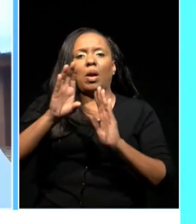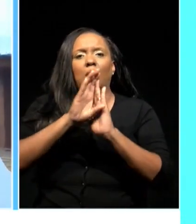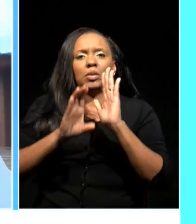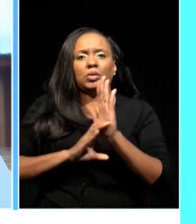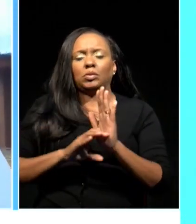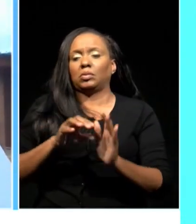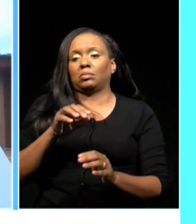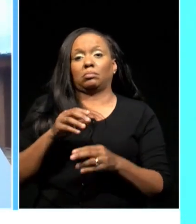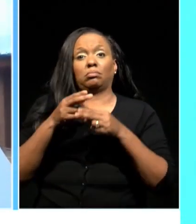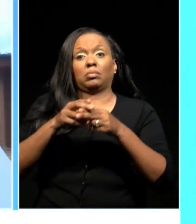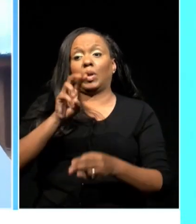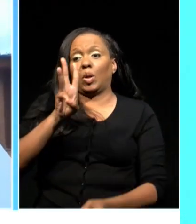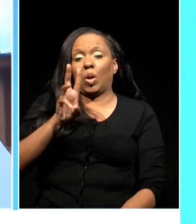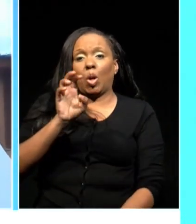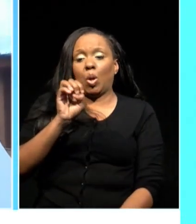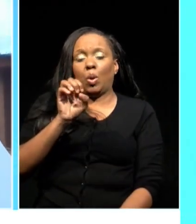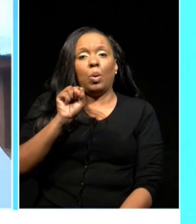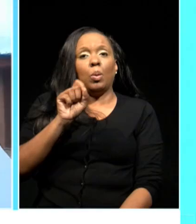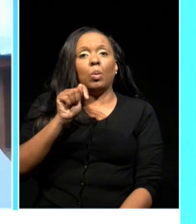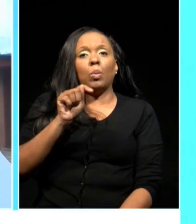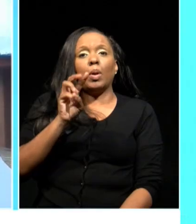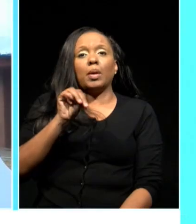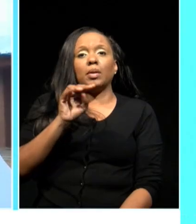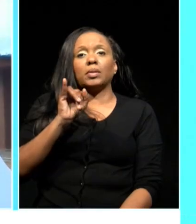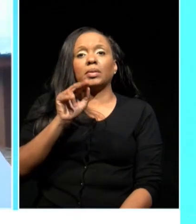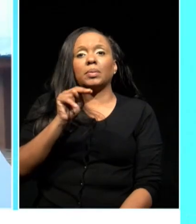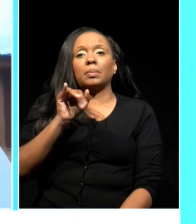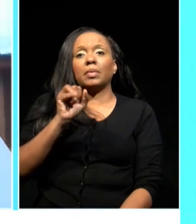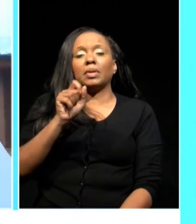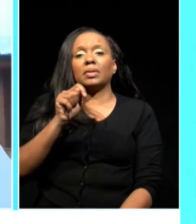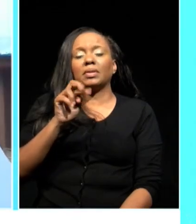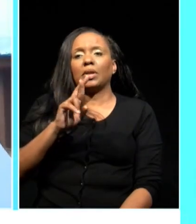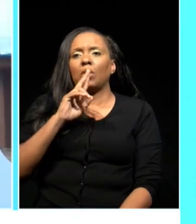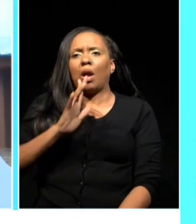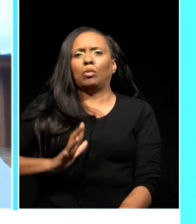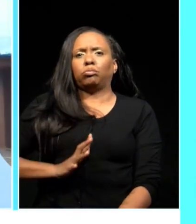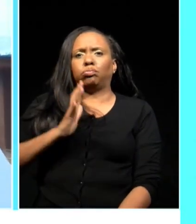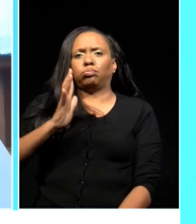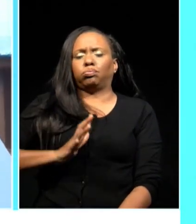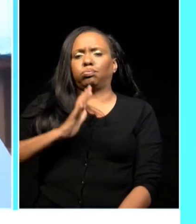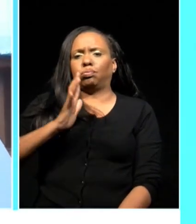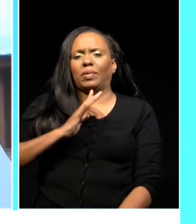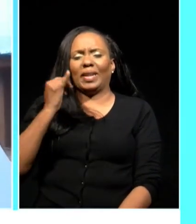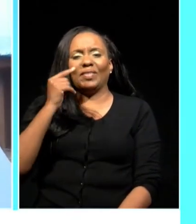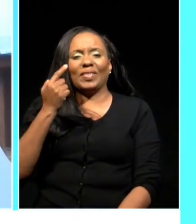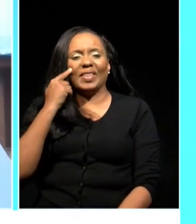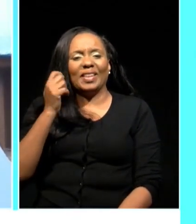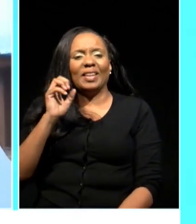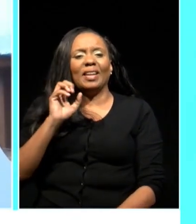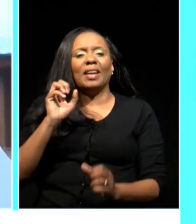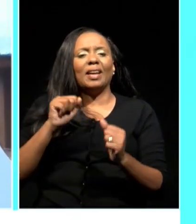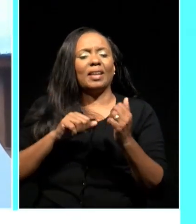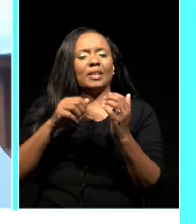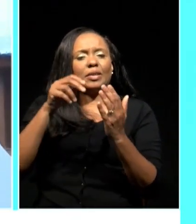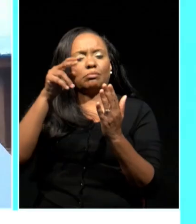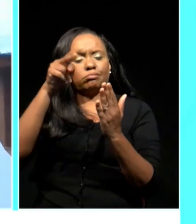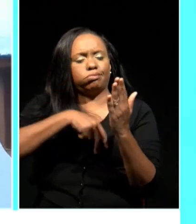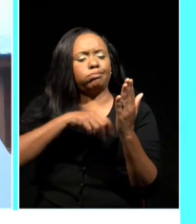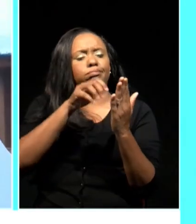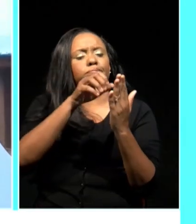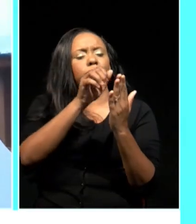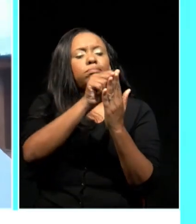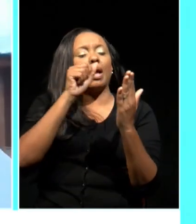sophisticated constitution. And if you start thinking that you can just pick here and pick there and all that, and that is not going to have